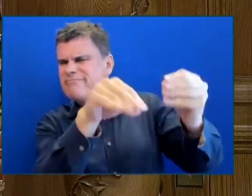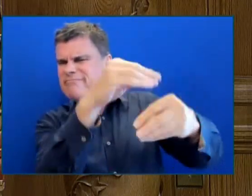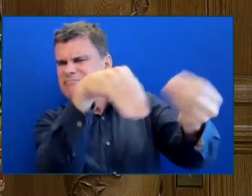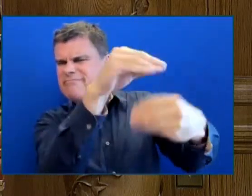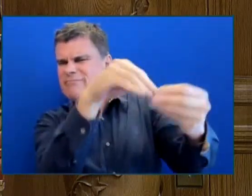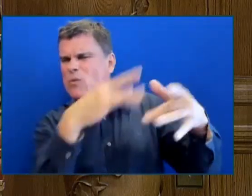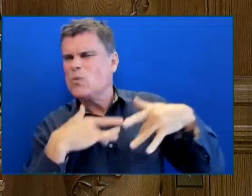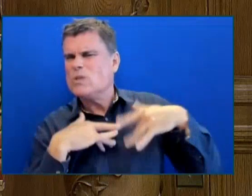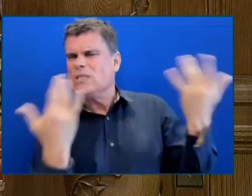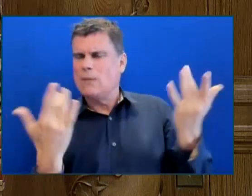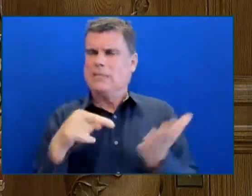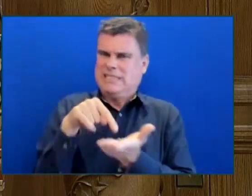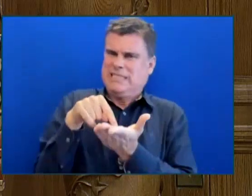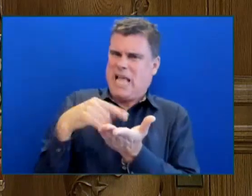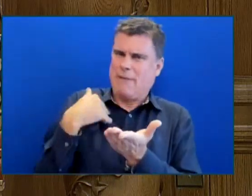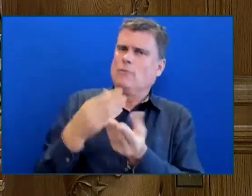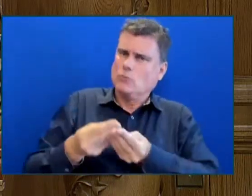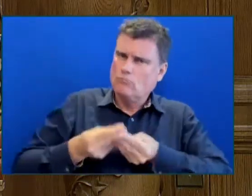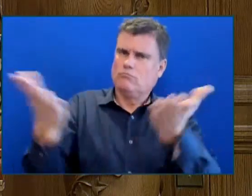Premier.